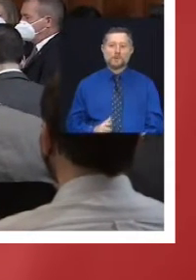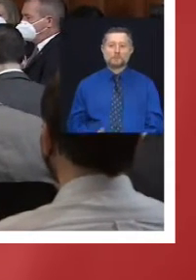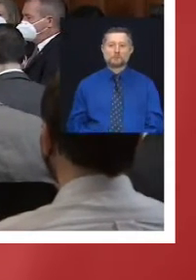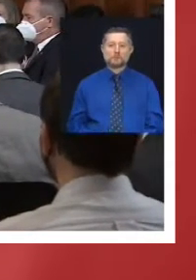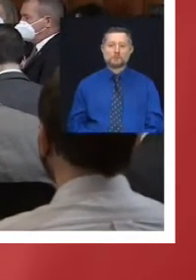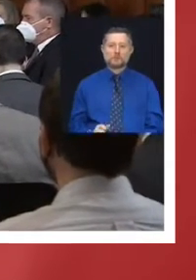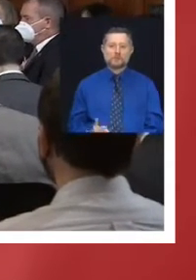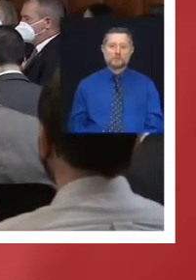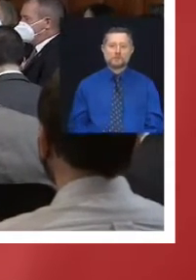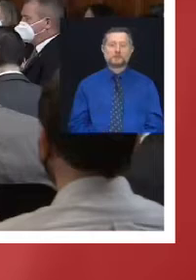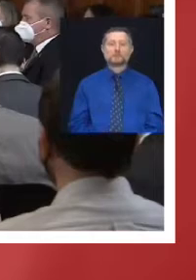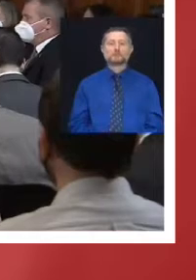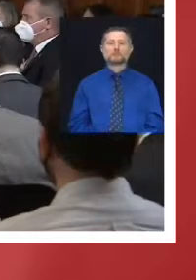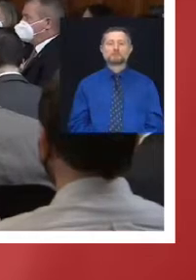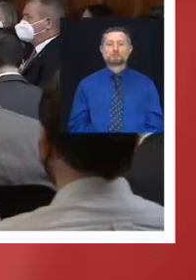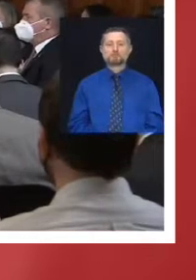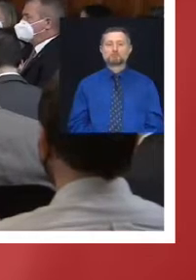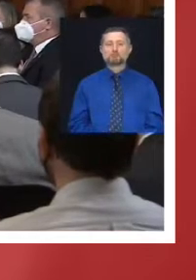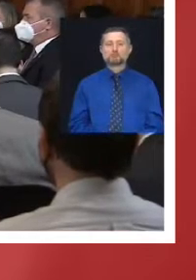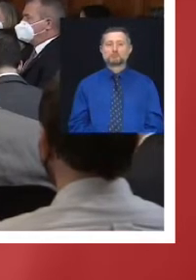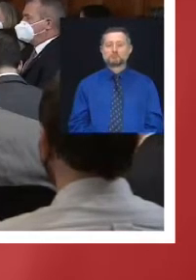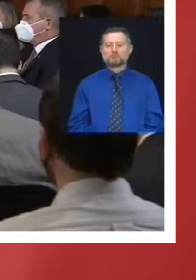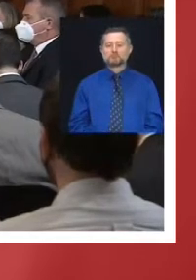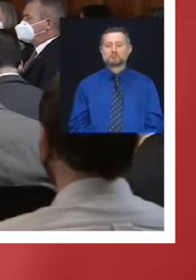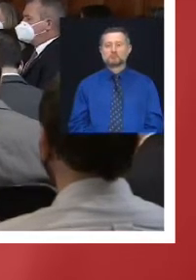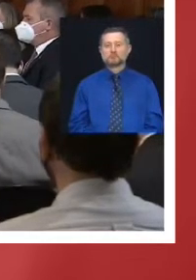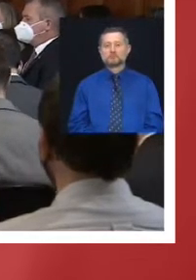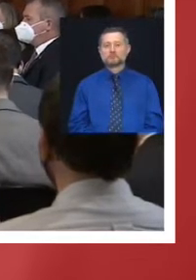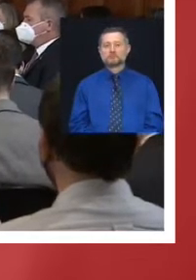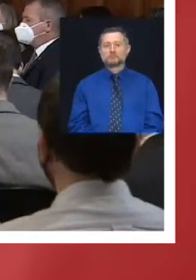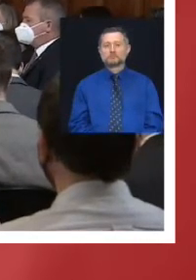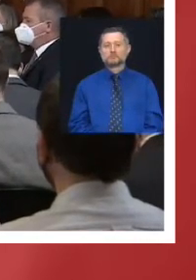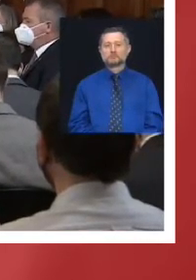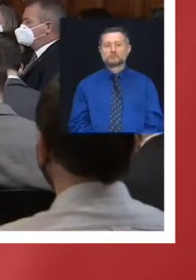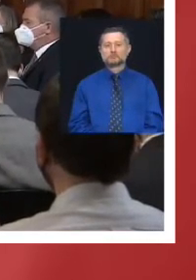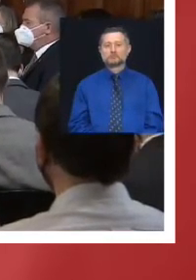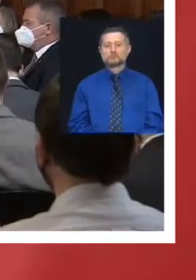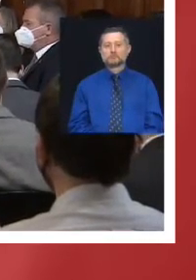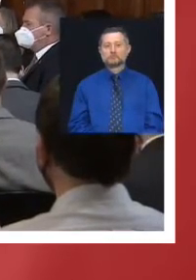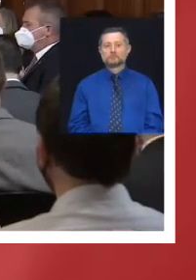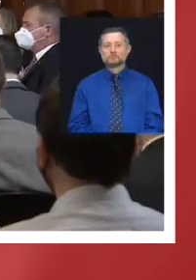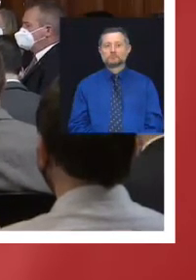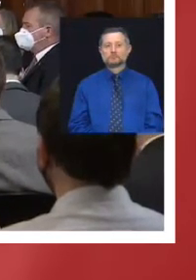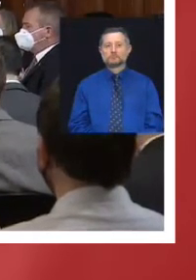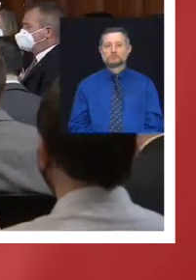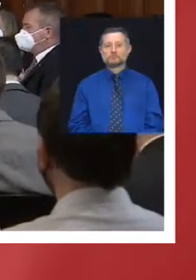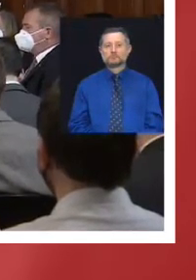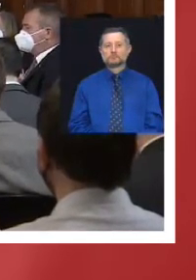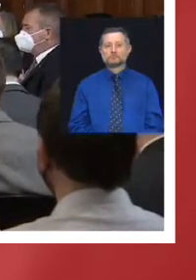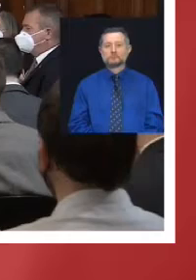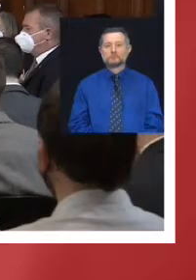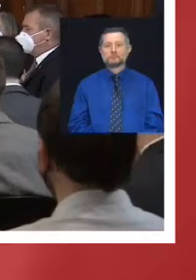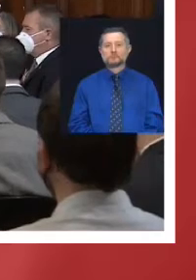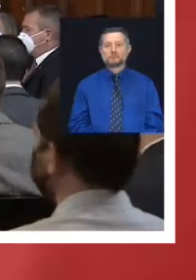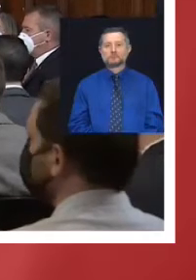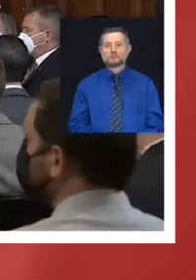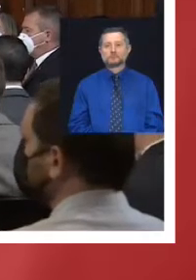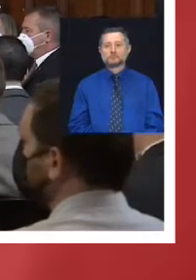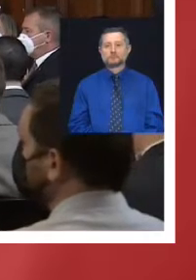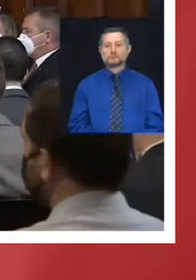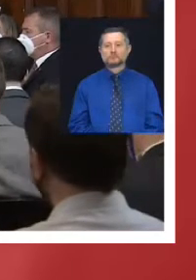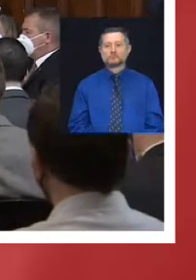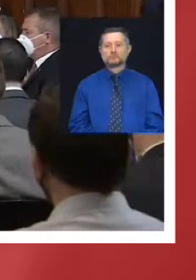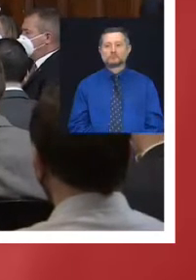in last night, but now a more formal ceremony swearing in going to be taking place here